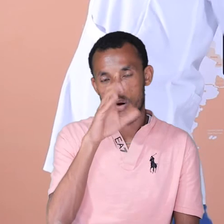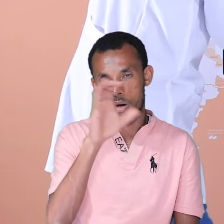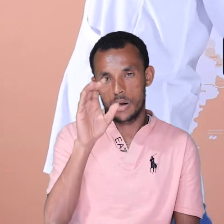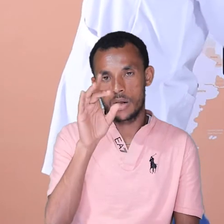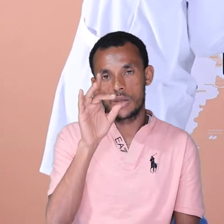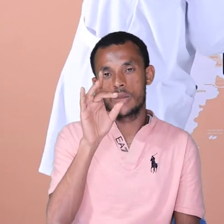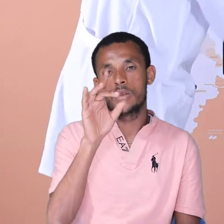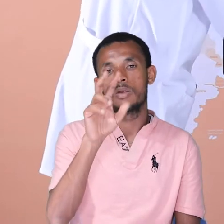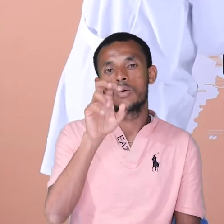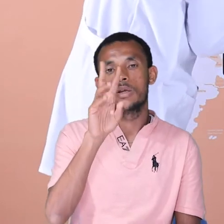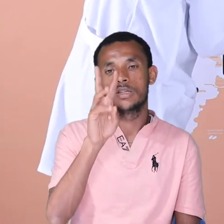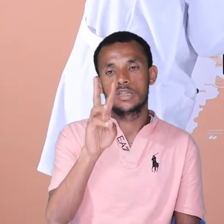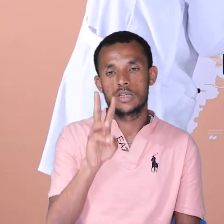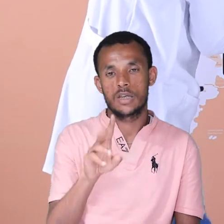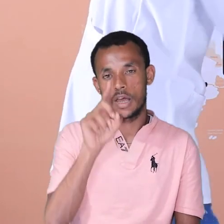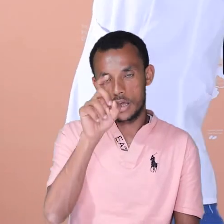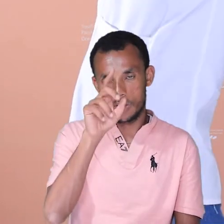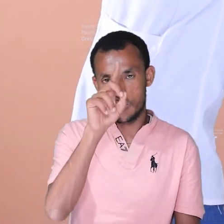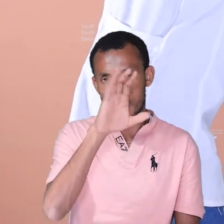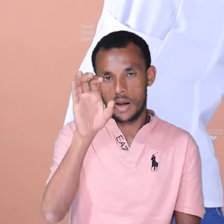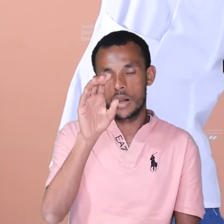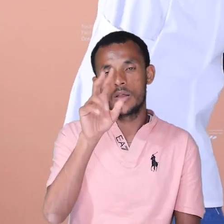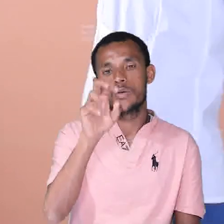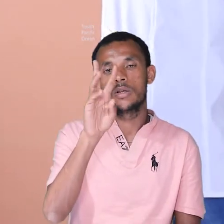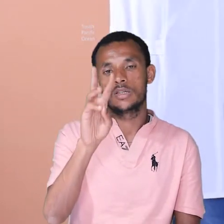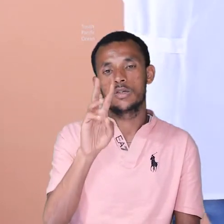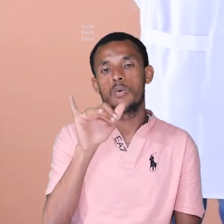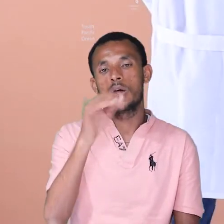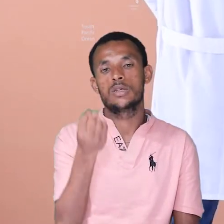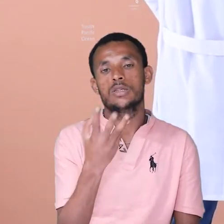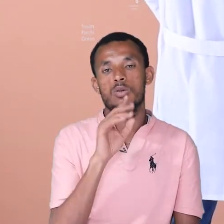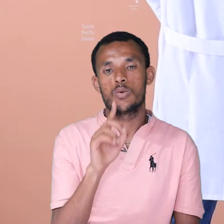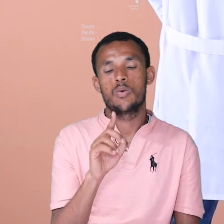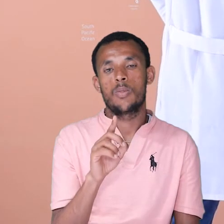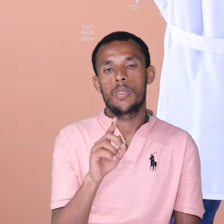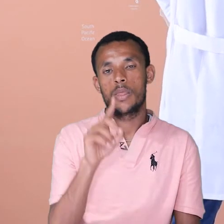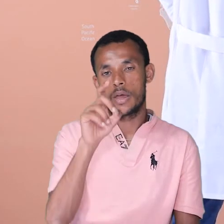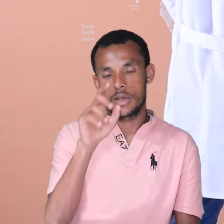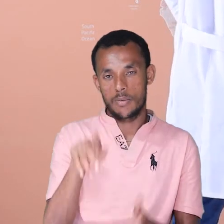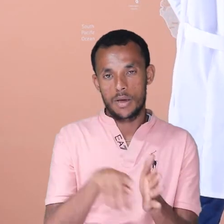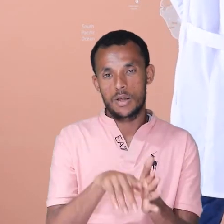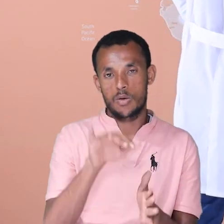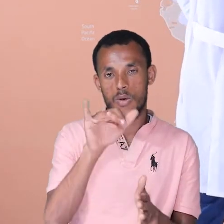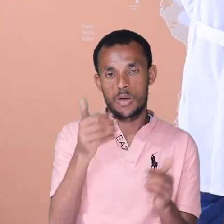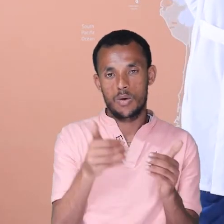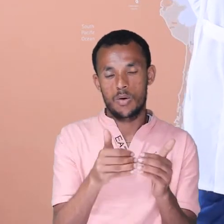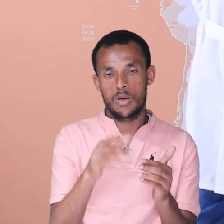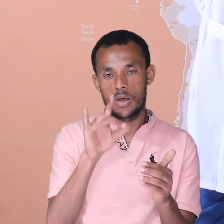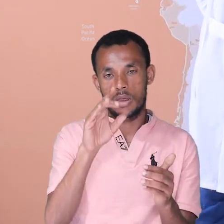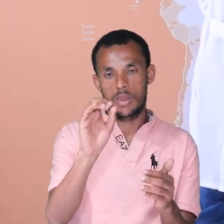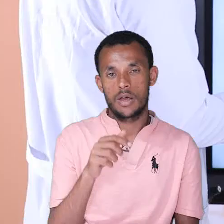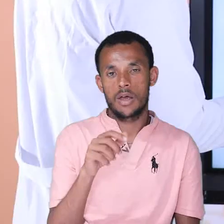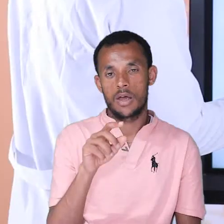126 degree. X is 126 degree. How to find y? X plus x minus y is equal to 80